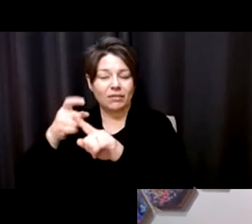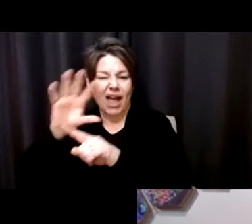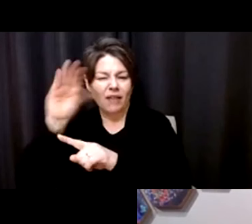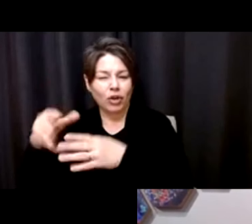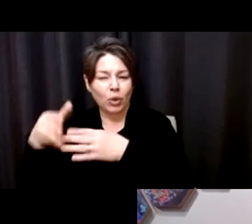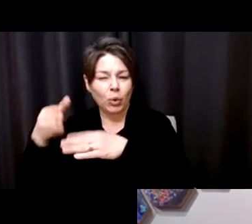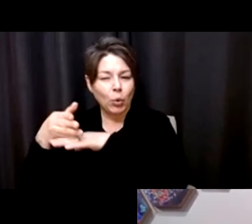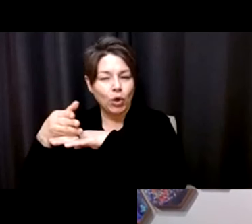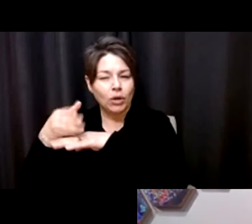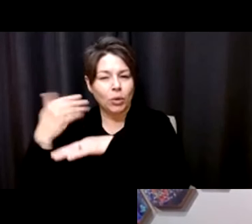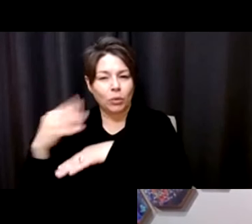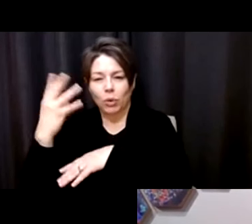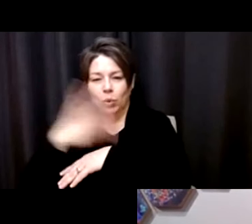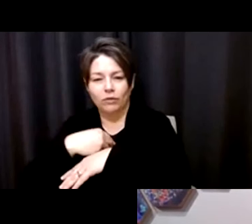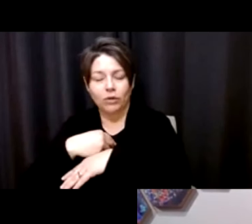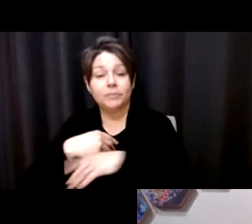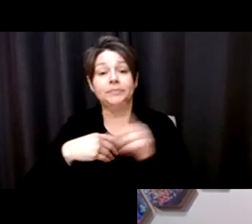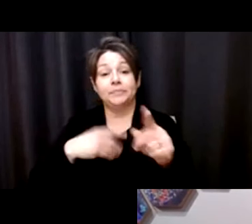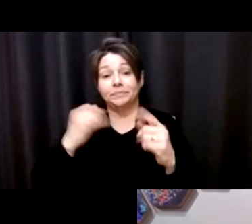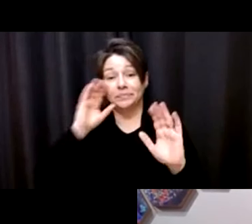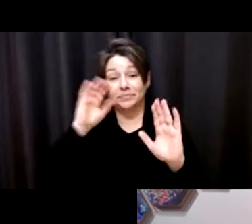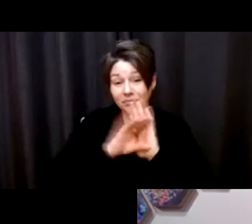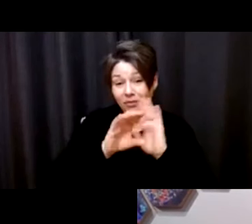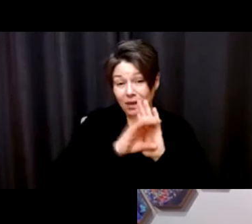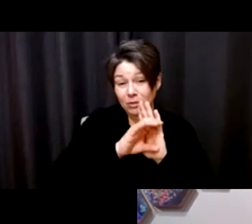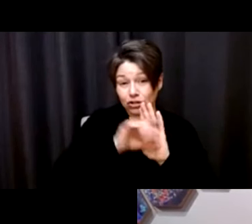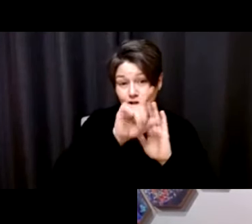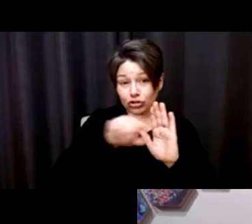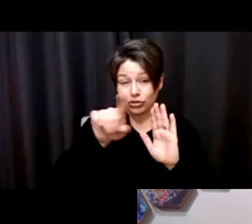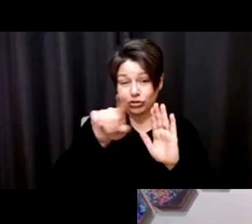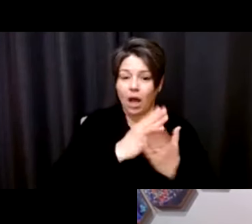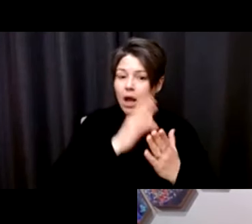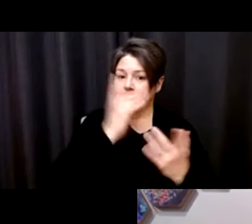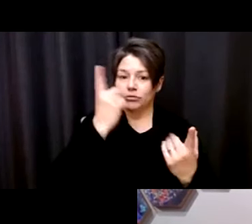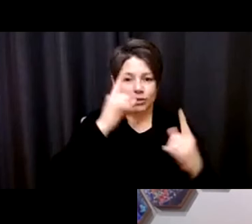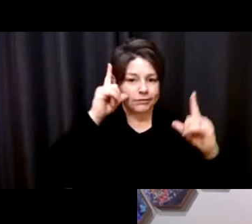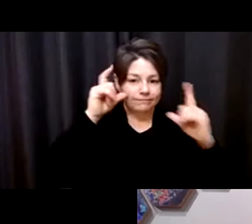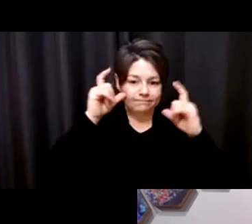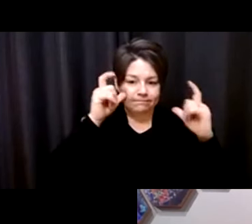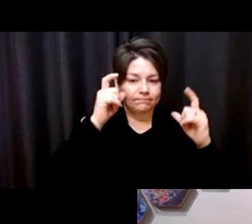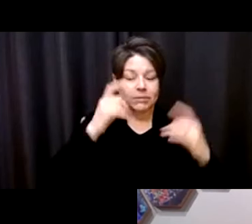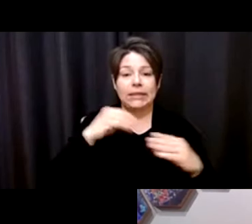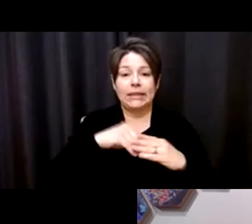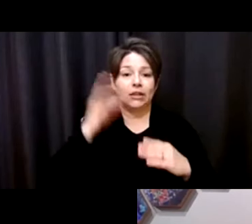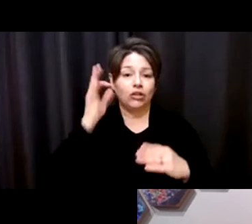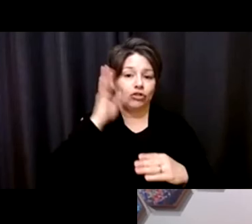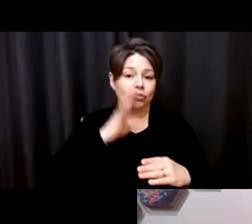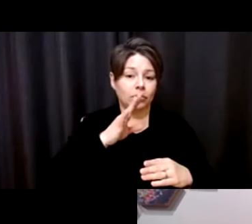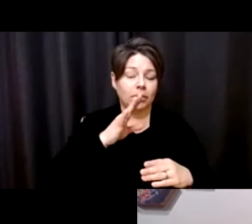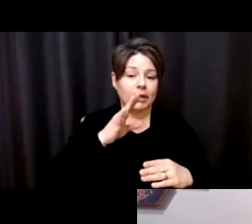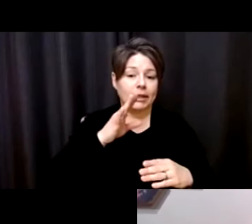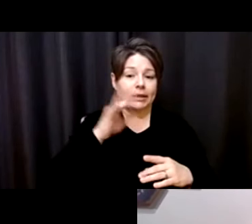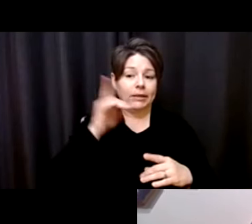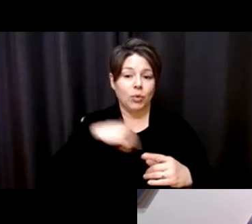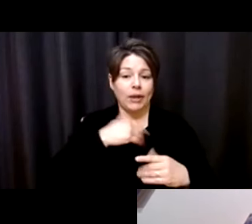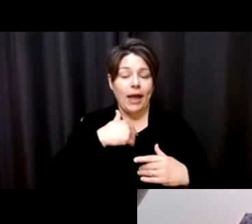of the images, some are straight photography. We had bees in our garage roof, and when they smoked them